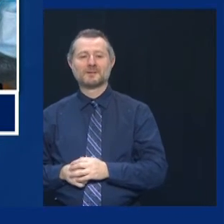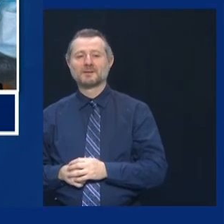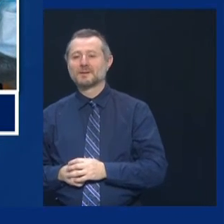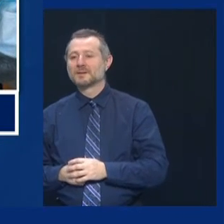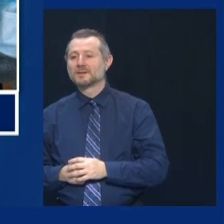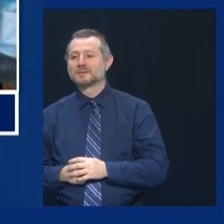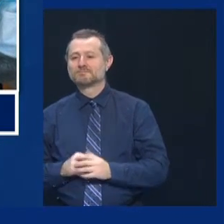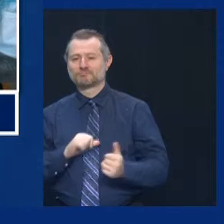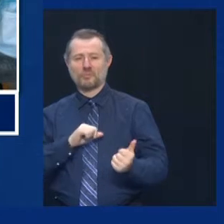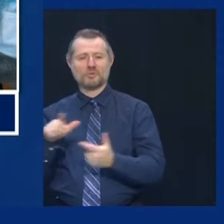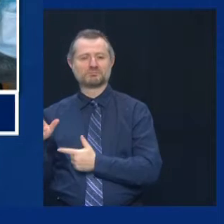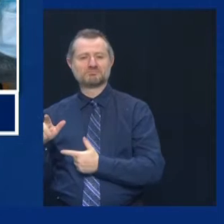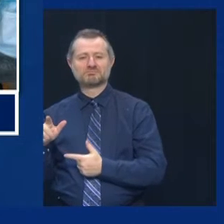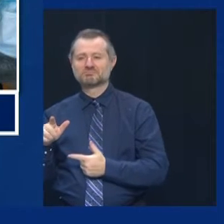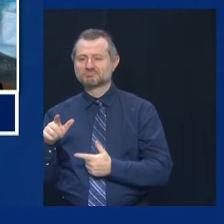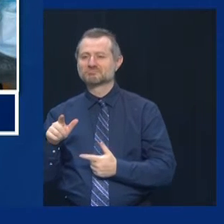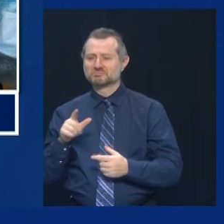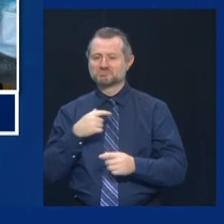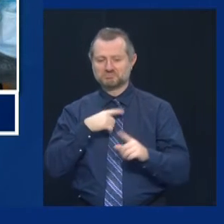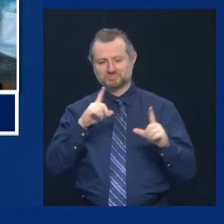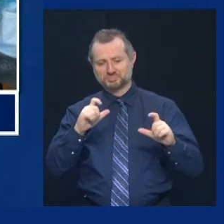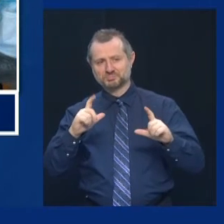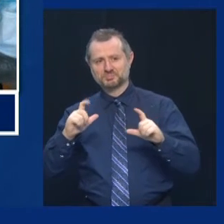Everyone receiving the vaccine.